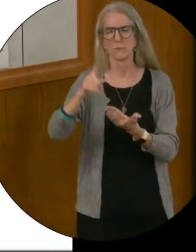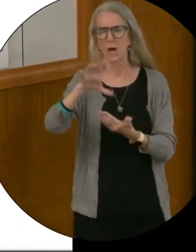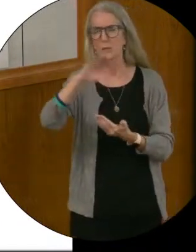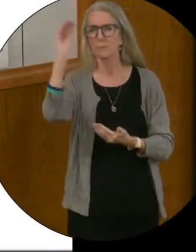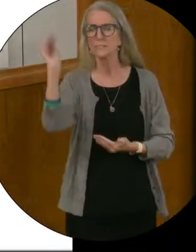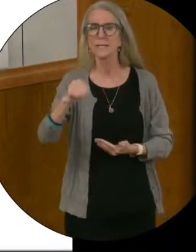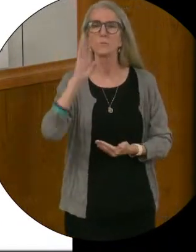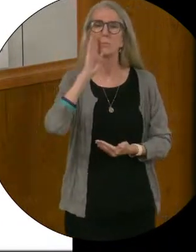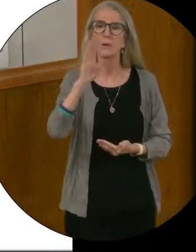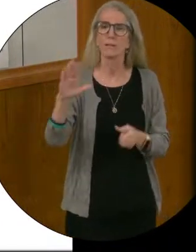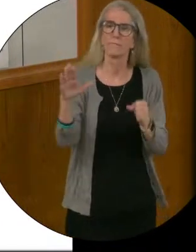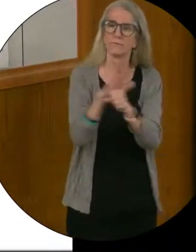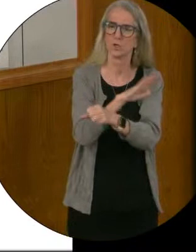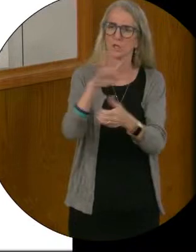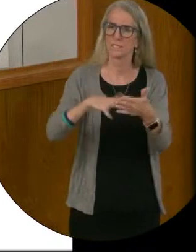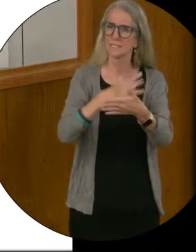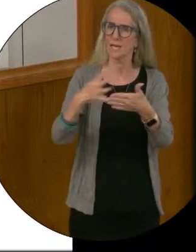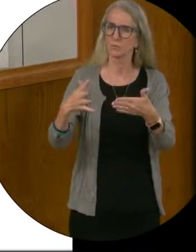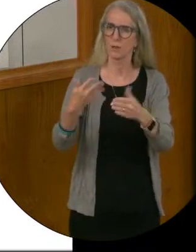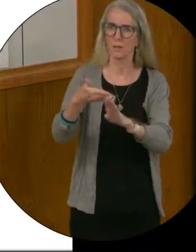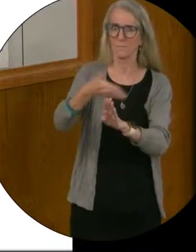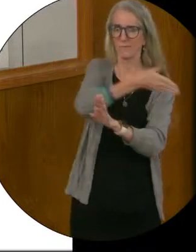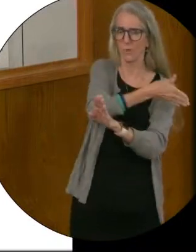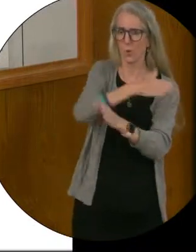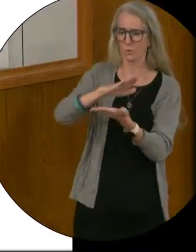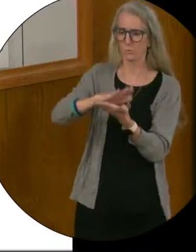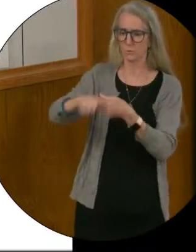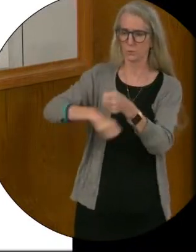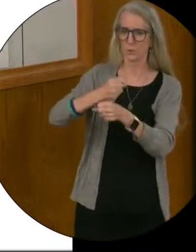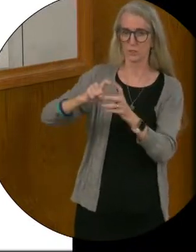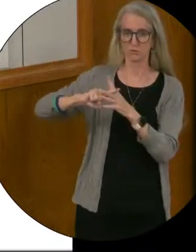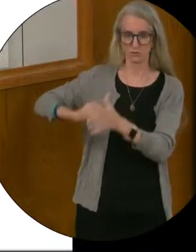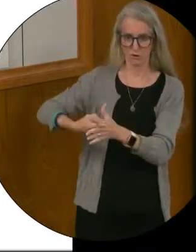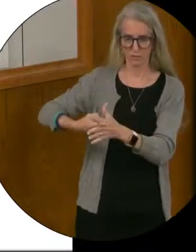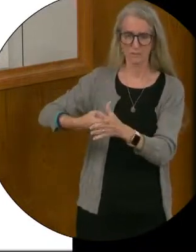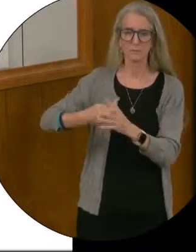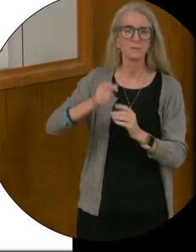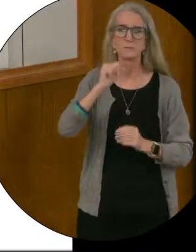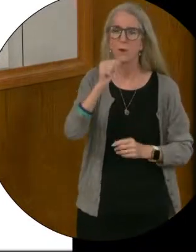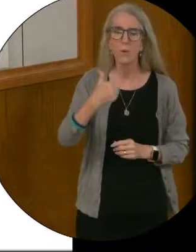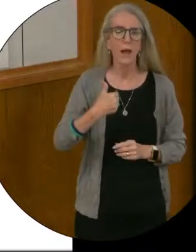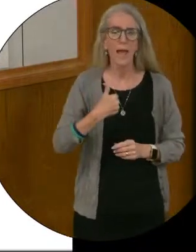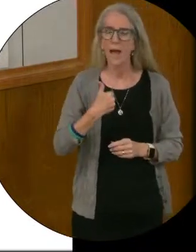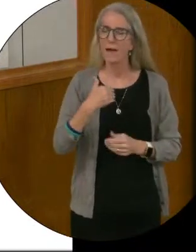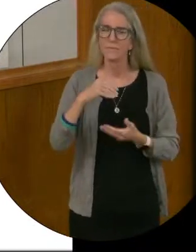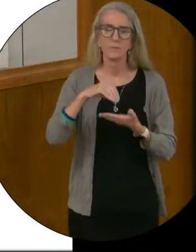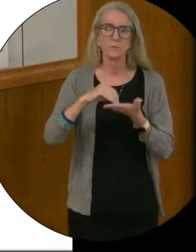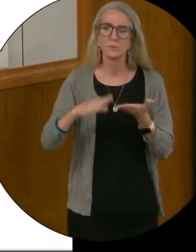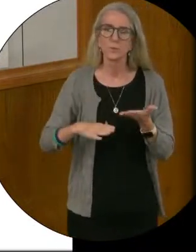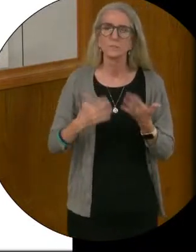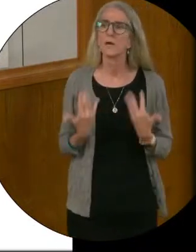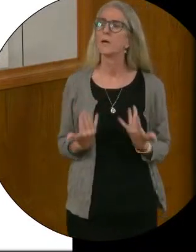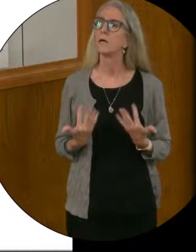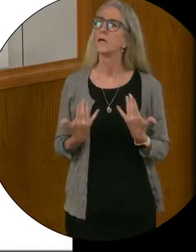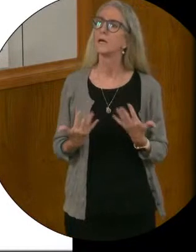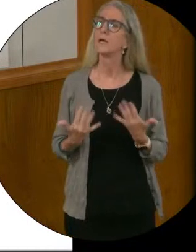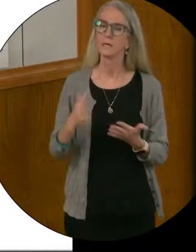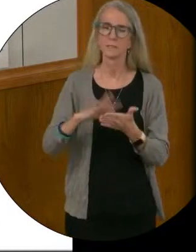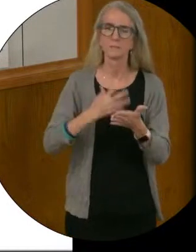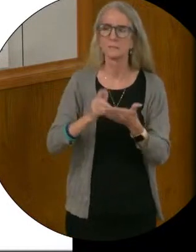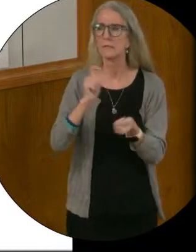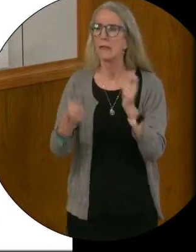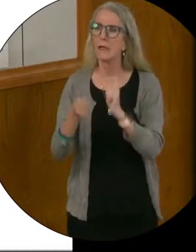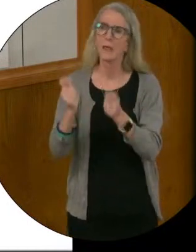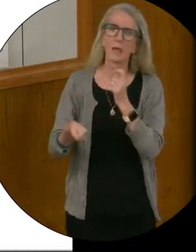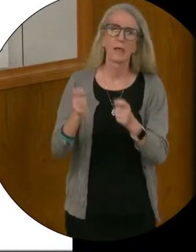will have a full schedule well before the school year starts. So we're not going to have students that are waiting for a schedule change or waiting to be